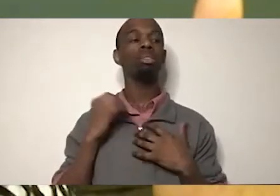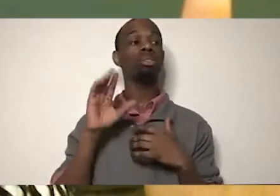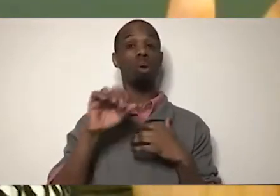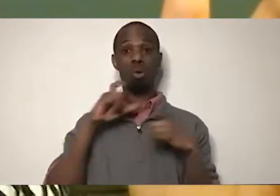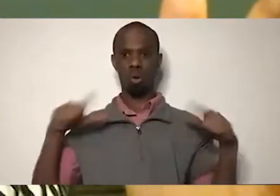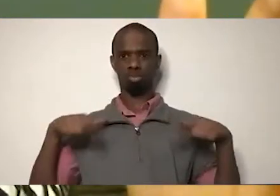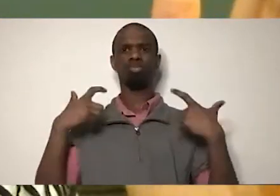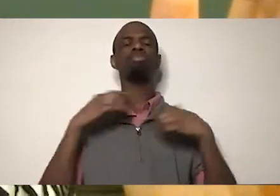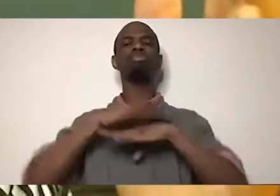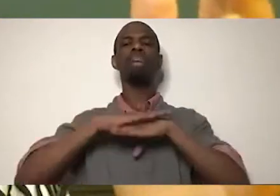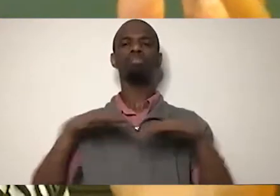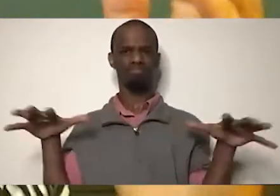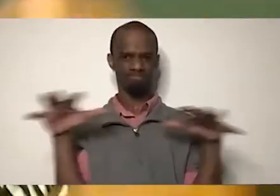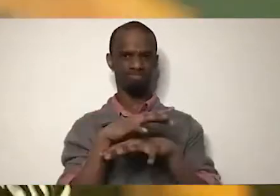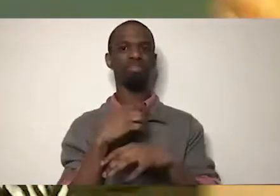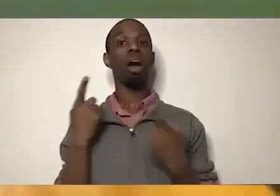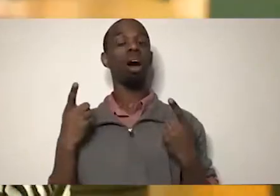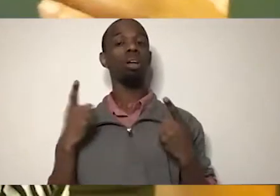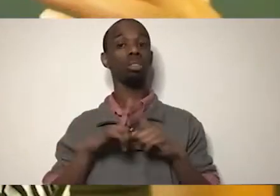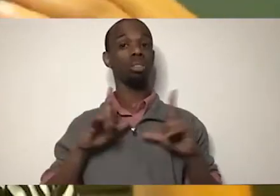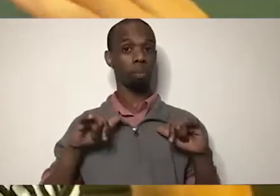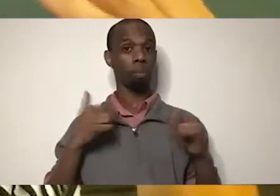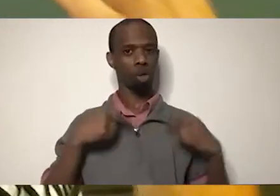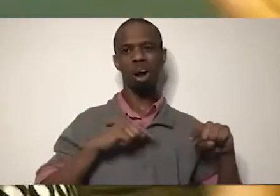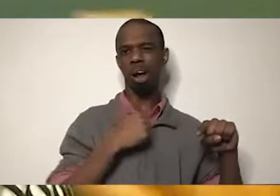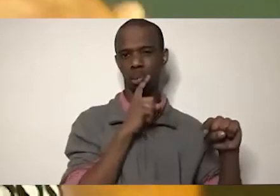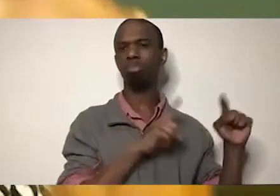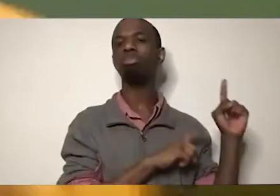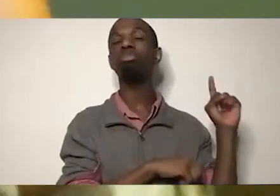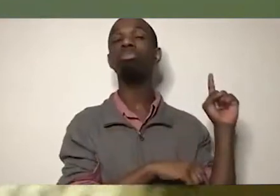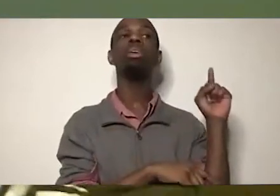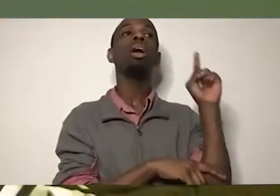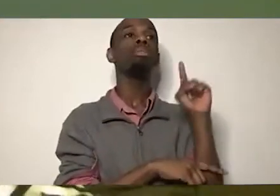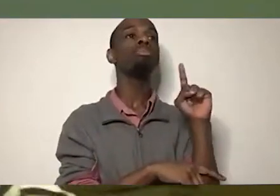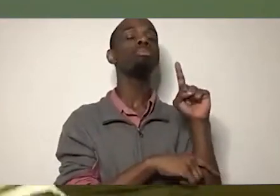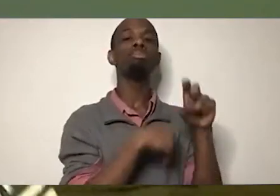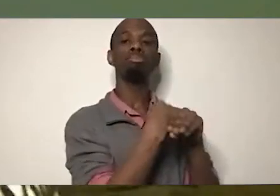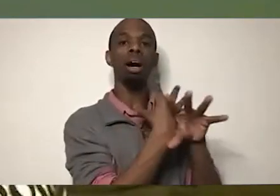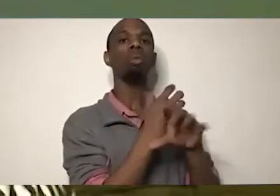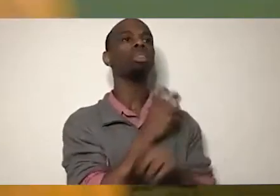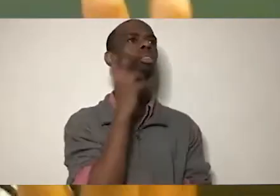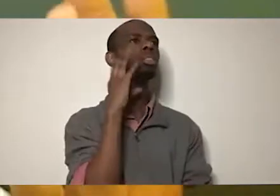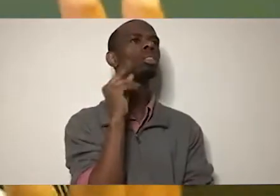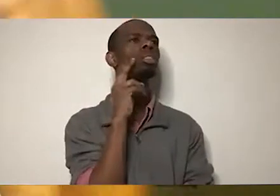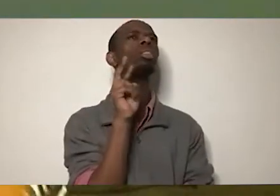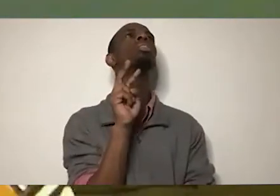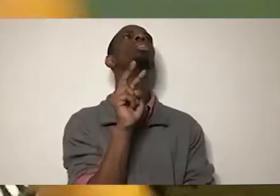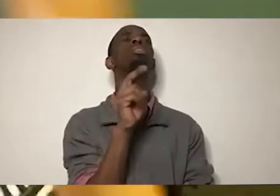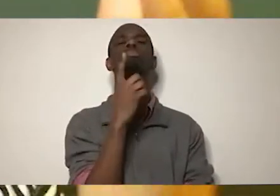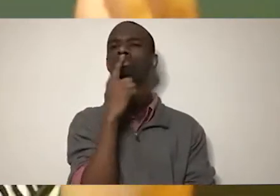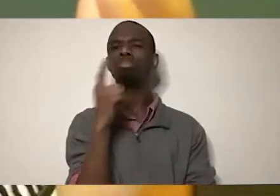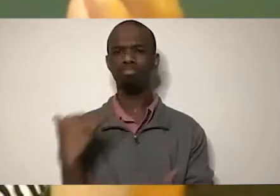been engaged in this space and aren't actively engaged in this fight. And it's the work that you all are doing, one